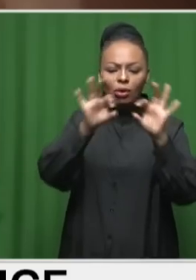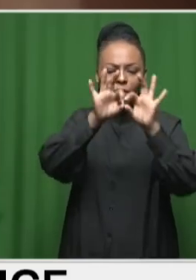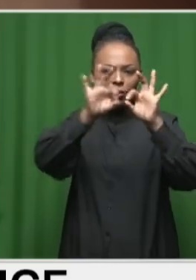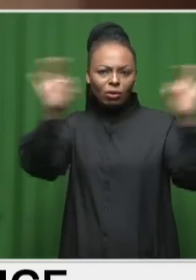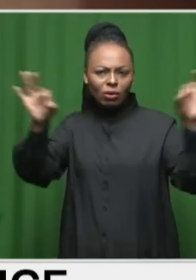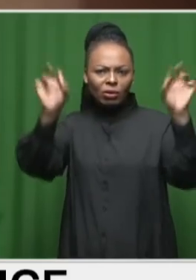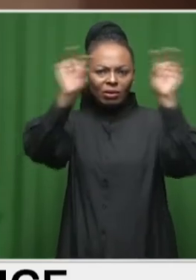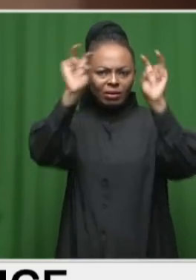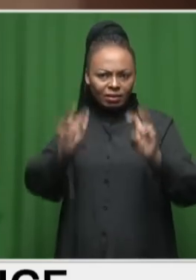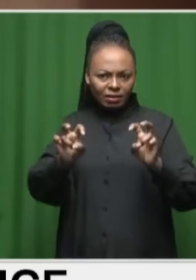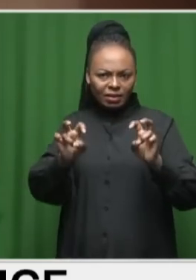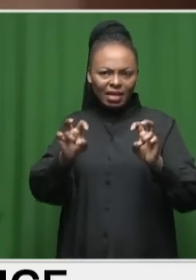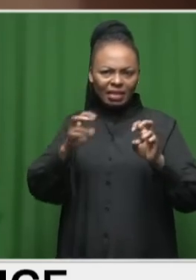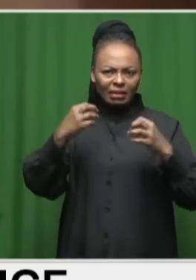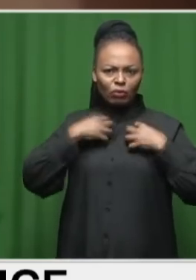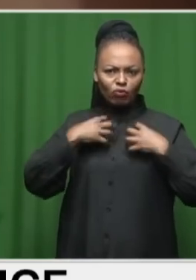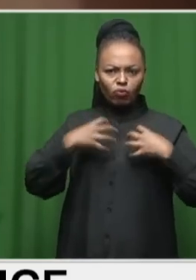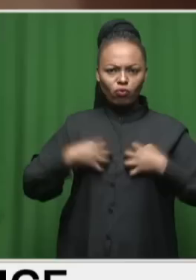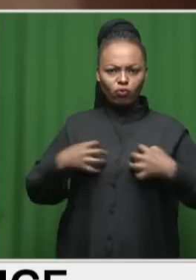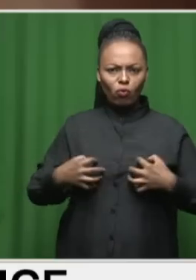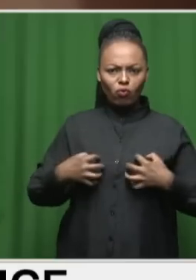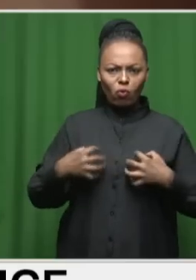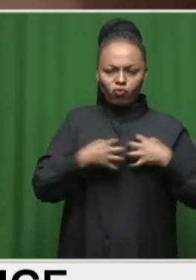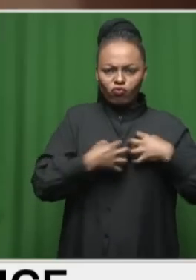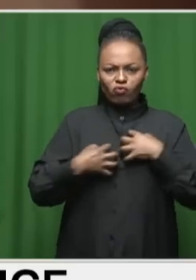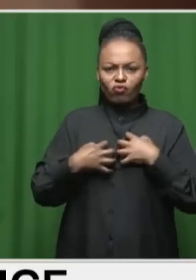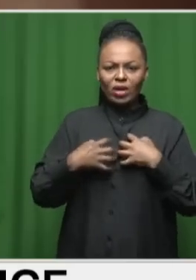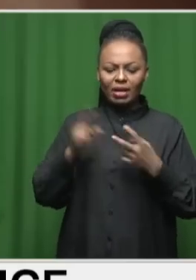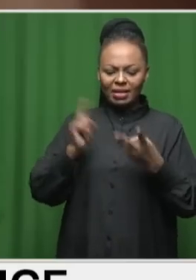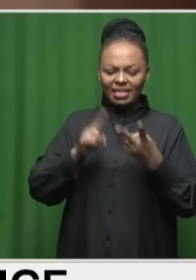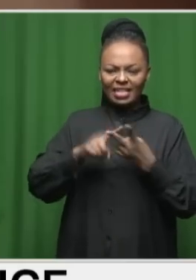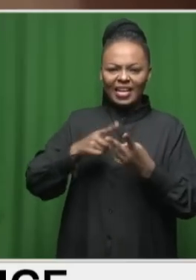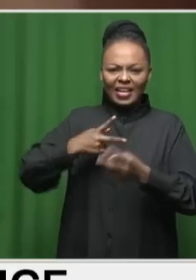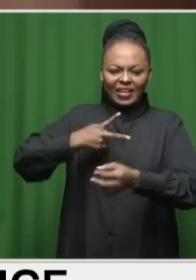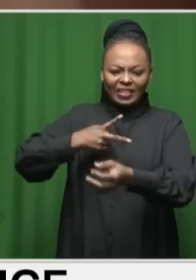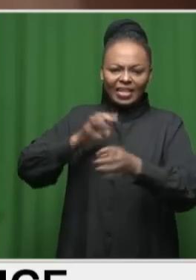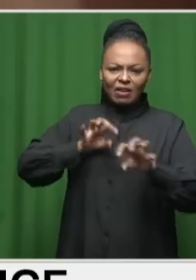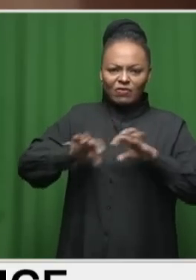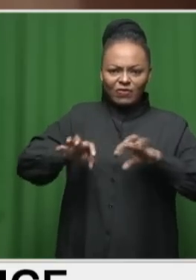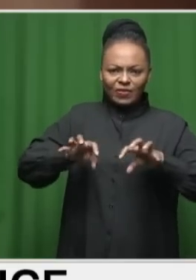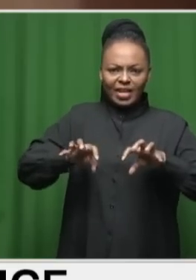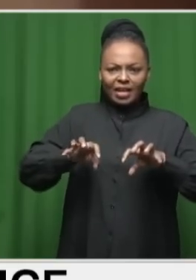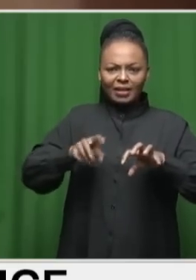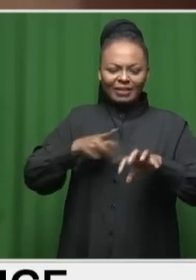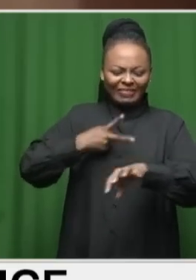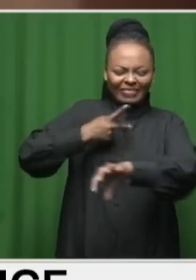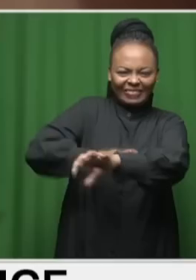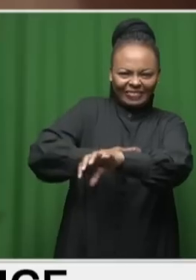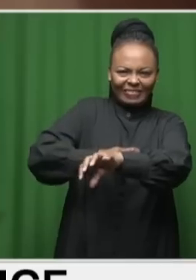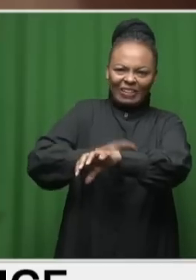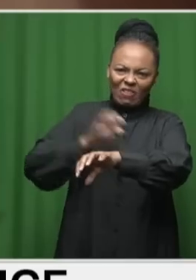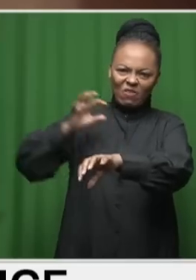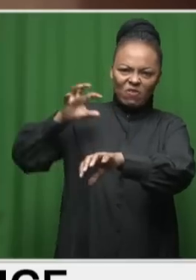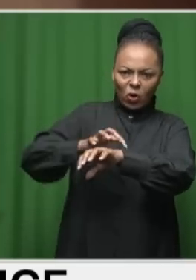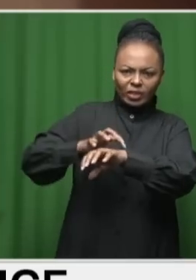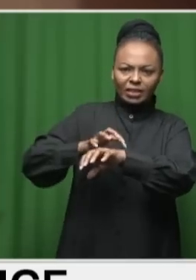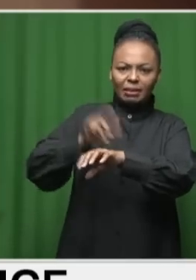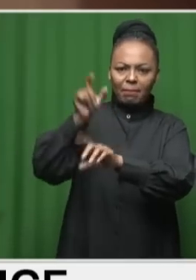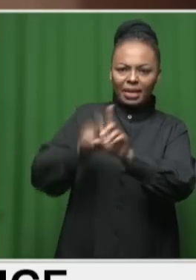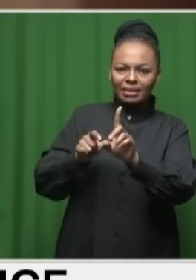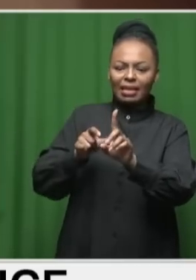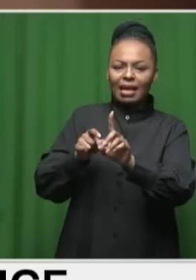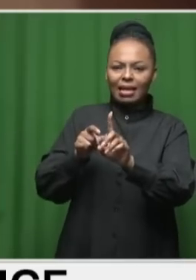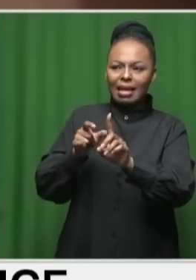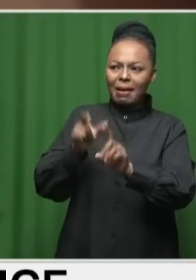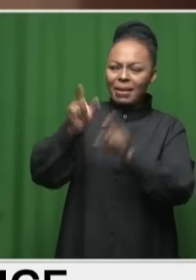but also through the use of forced injections with antipsychotic drugs. People were